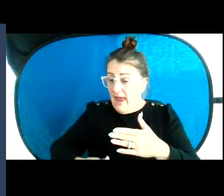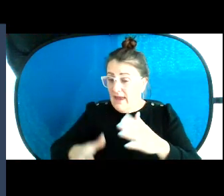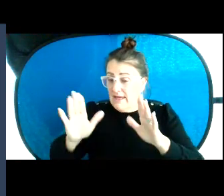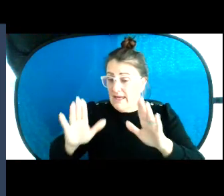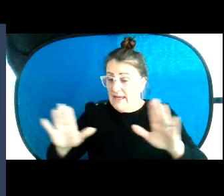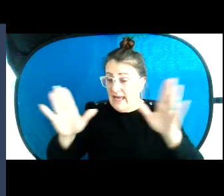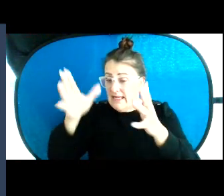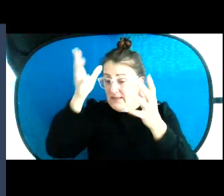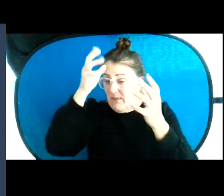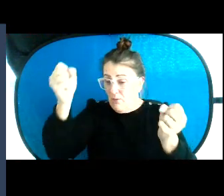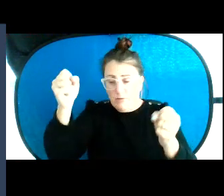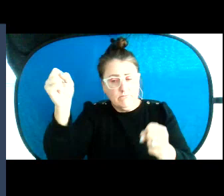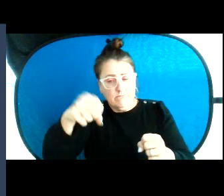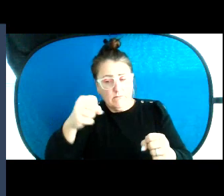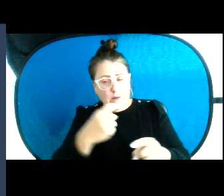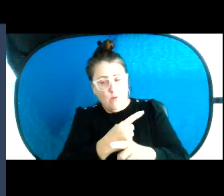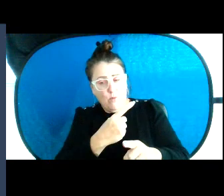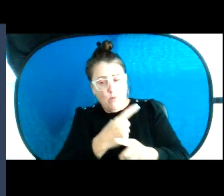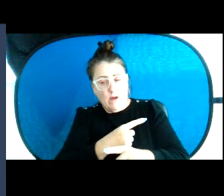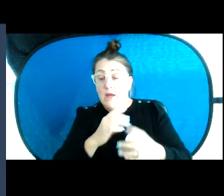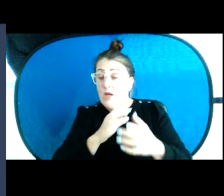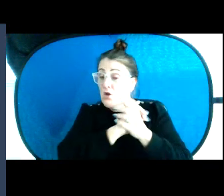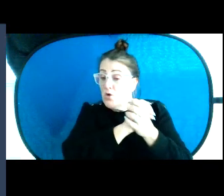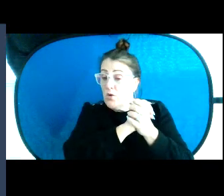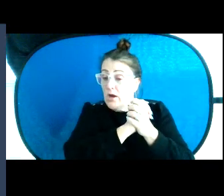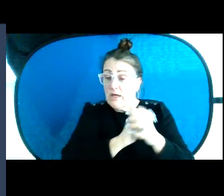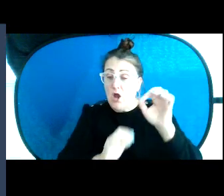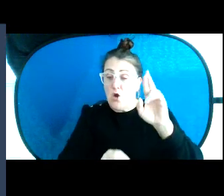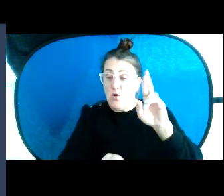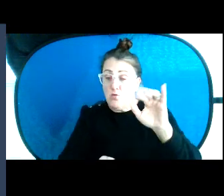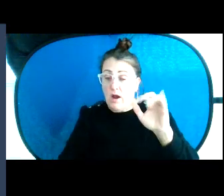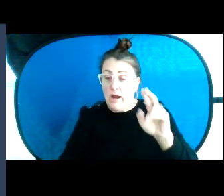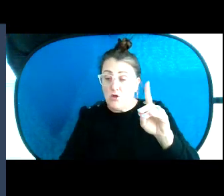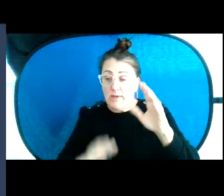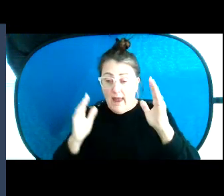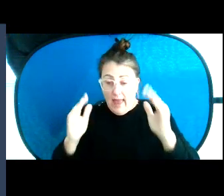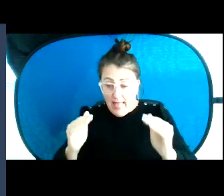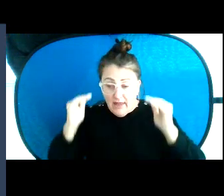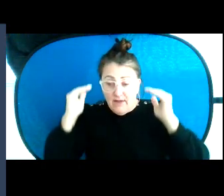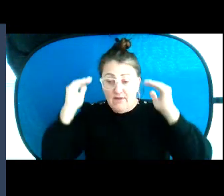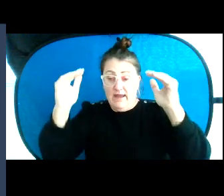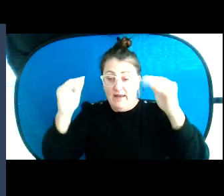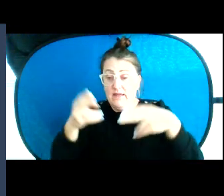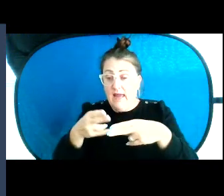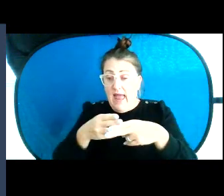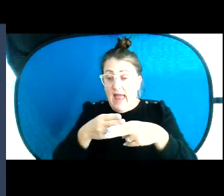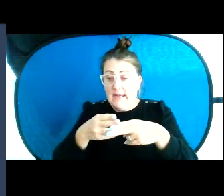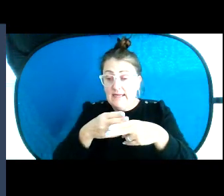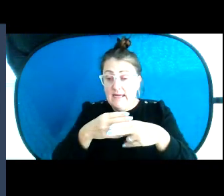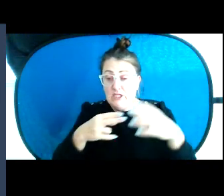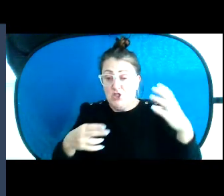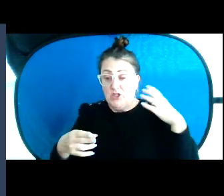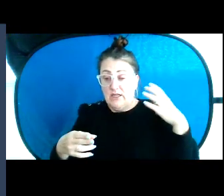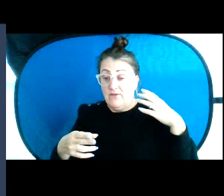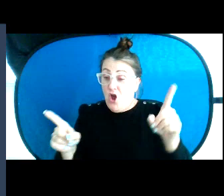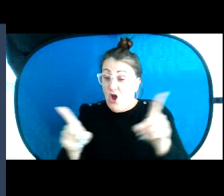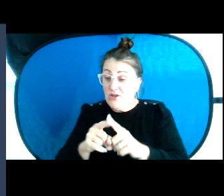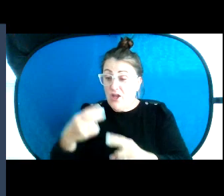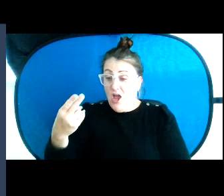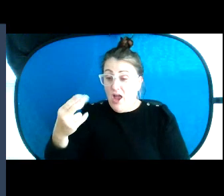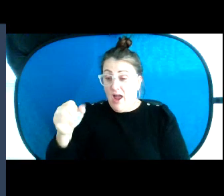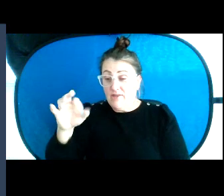then congratulations to Ryan Dermody. Good to see him elevated to acting chief, as well as Hafsa